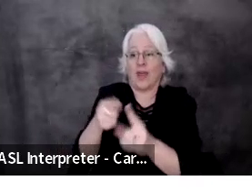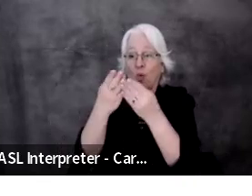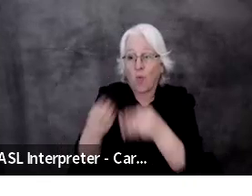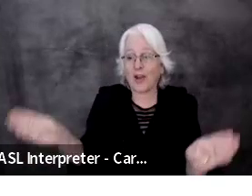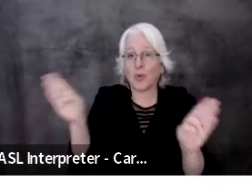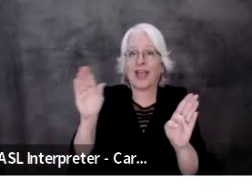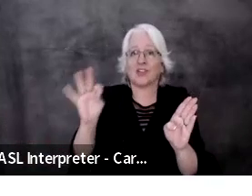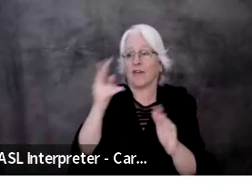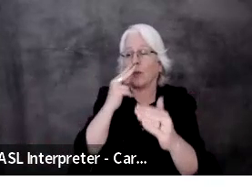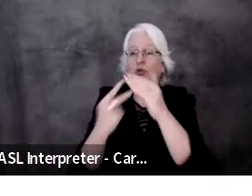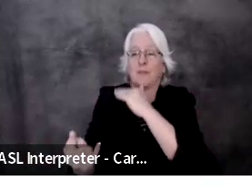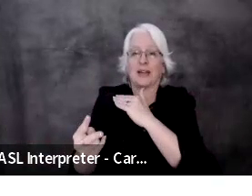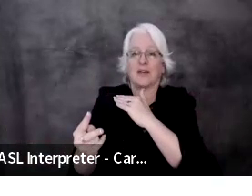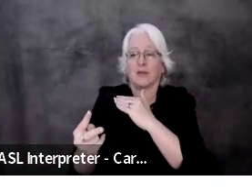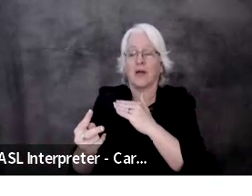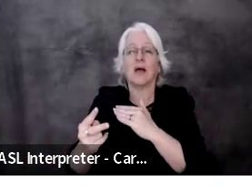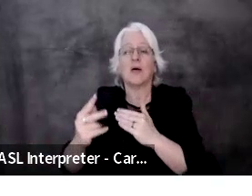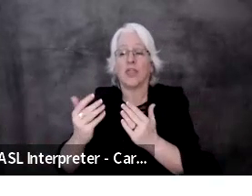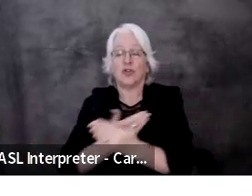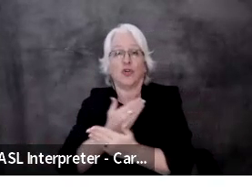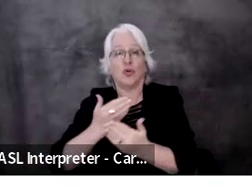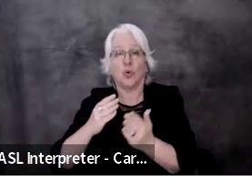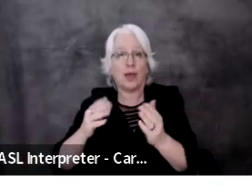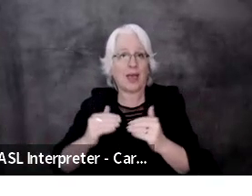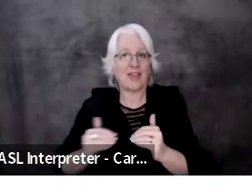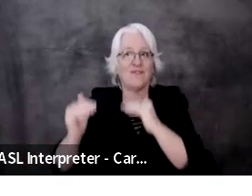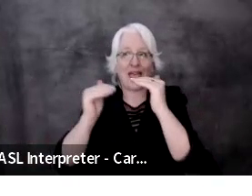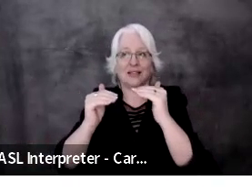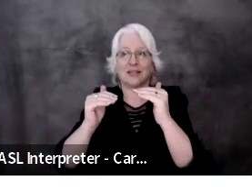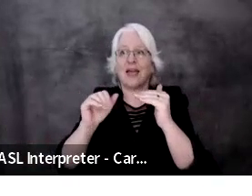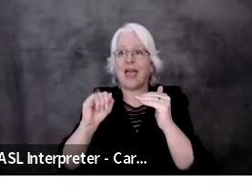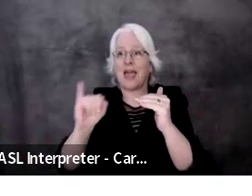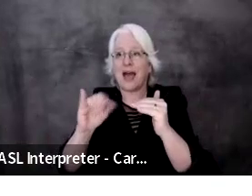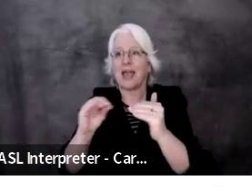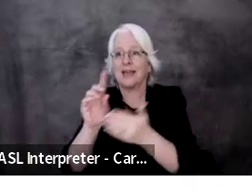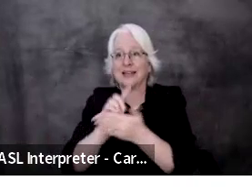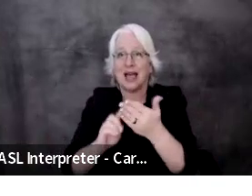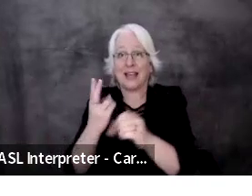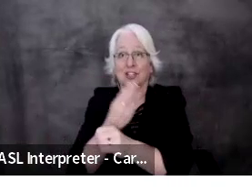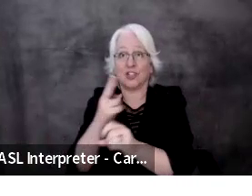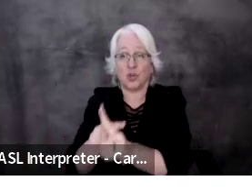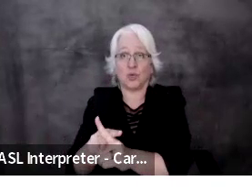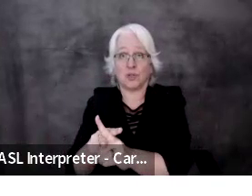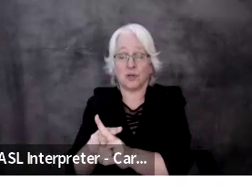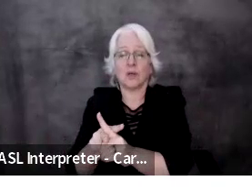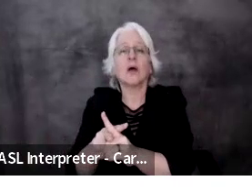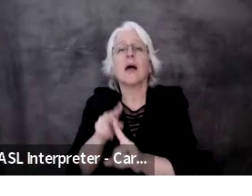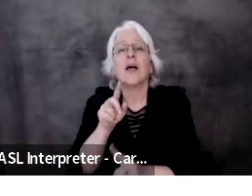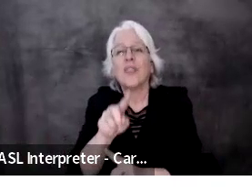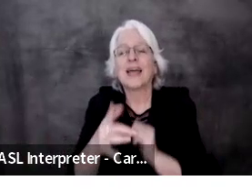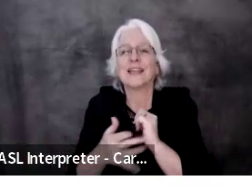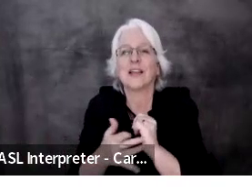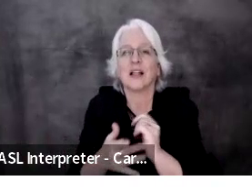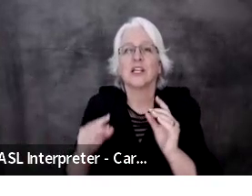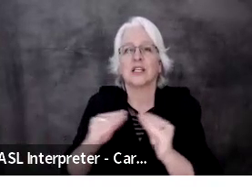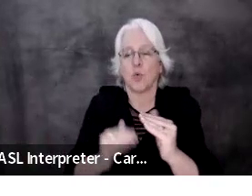how new advancements, such as AI, are designed and used, the resulting technology is more equitable and beneficial